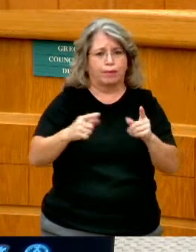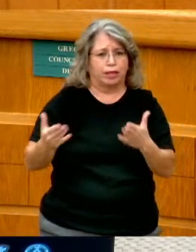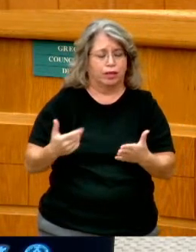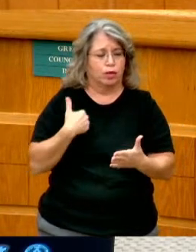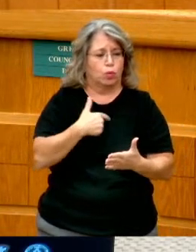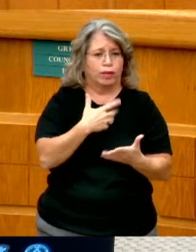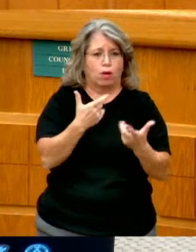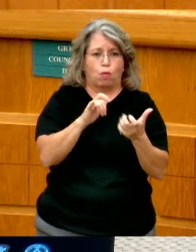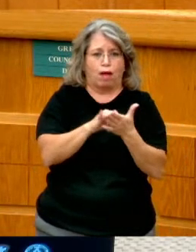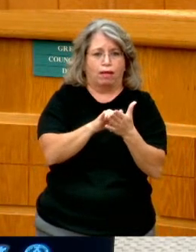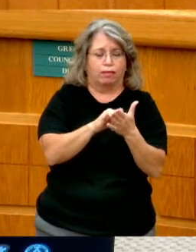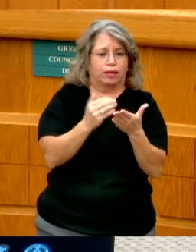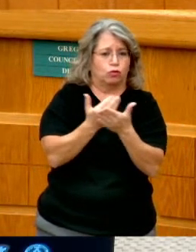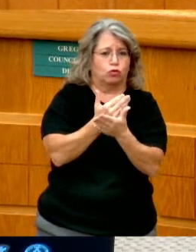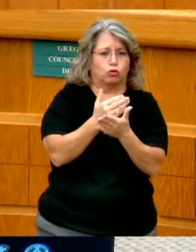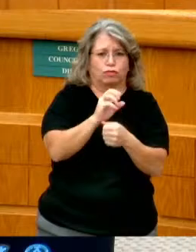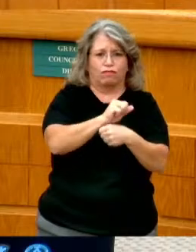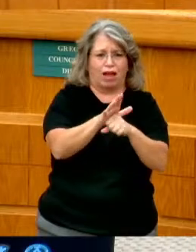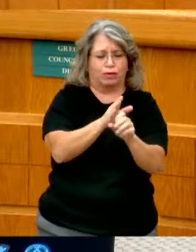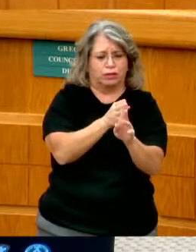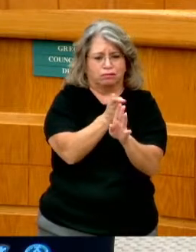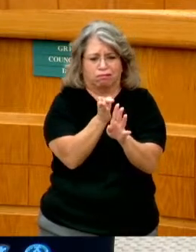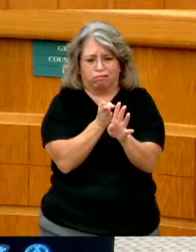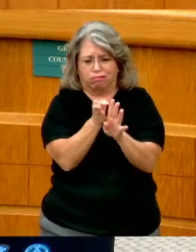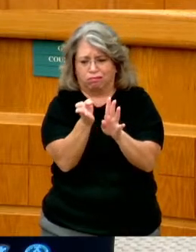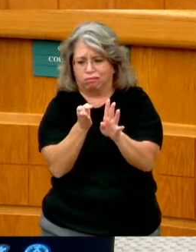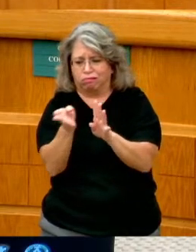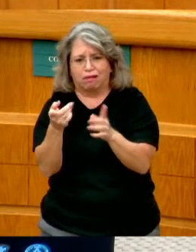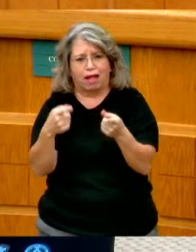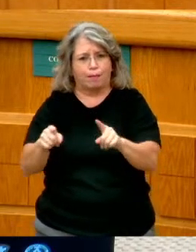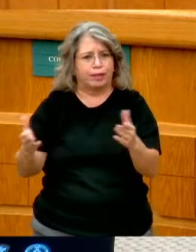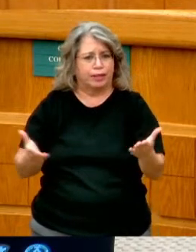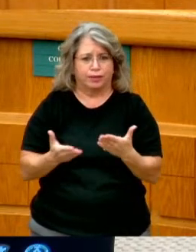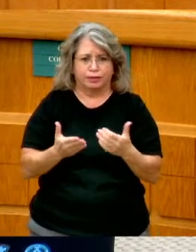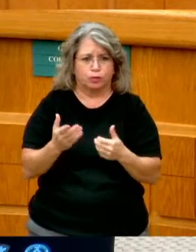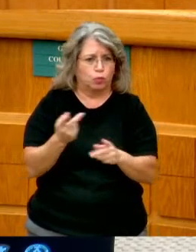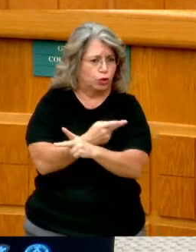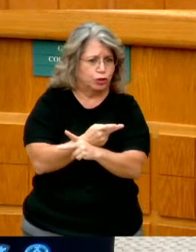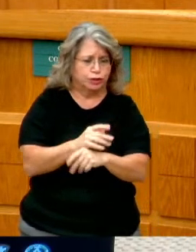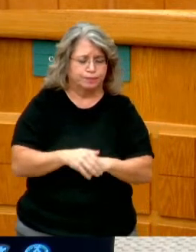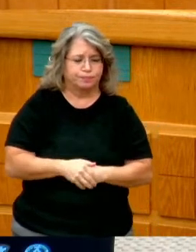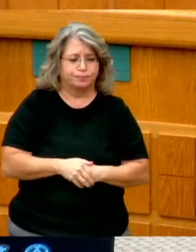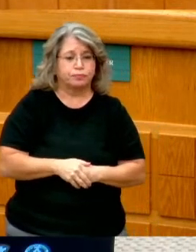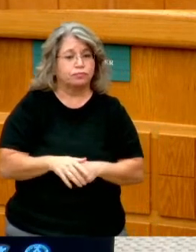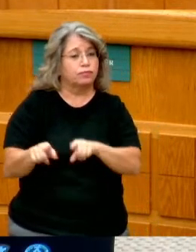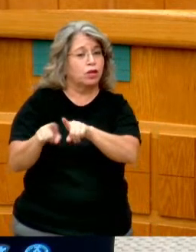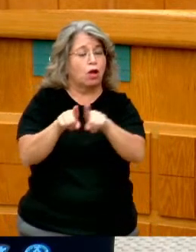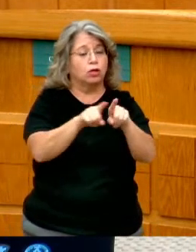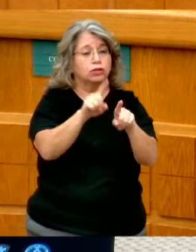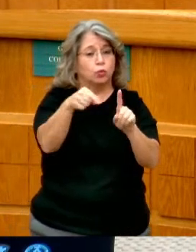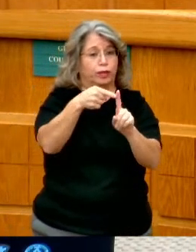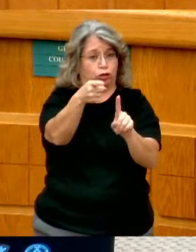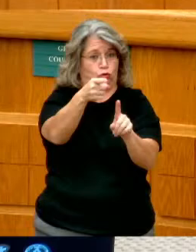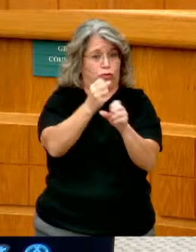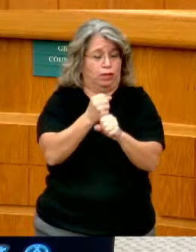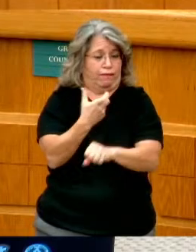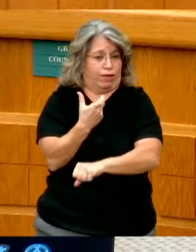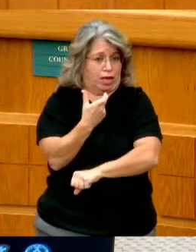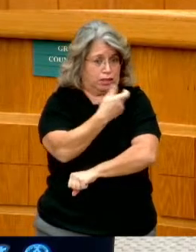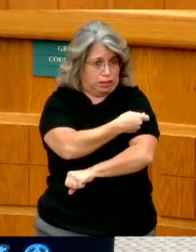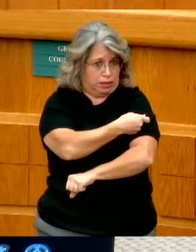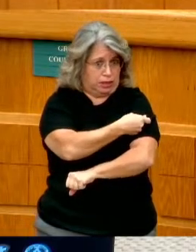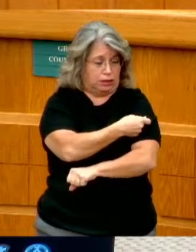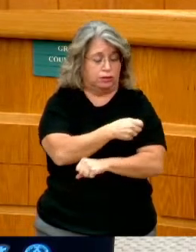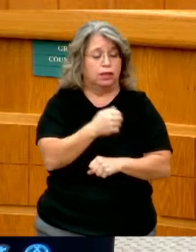further. Another really important thing about getting vaccinated, as soon as you're eligible and as soon as vaccines are